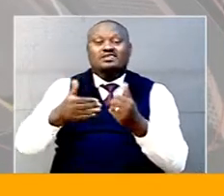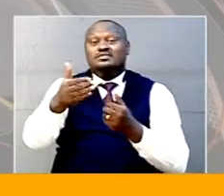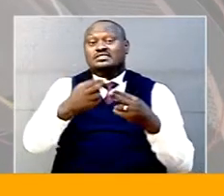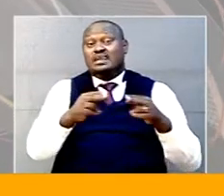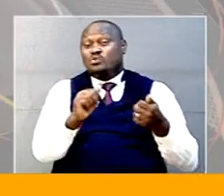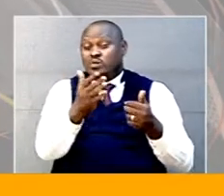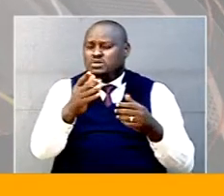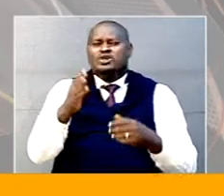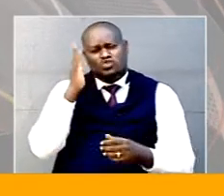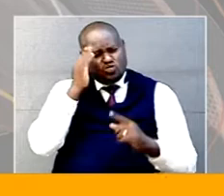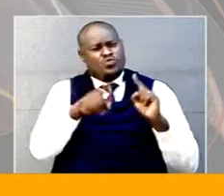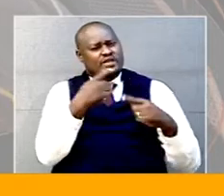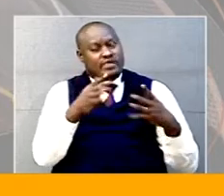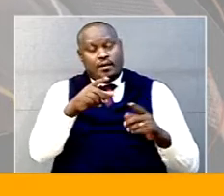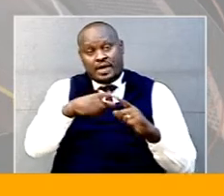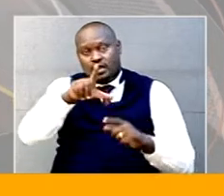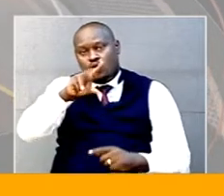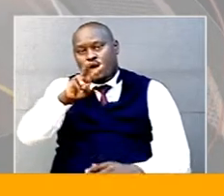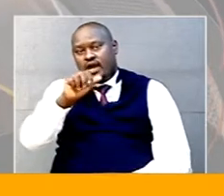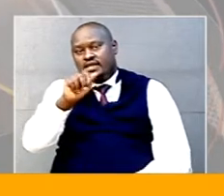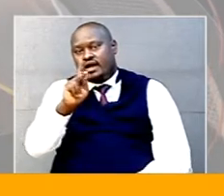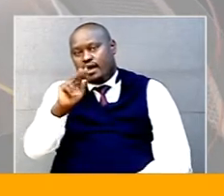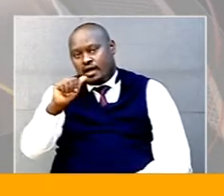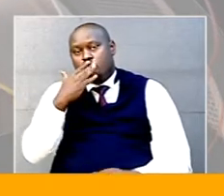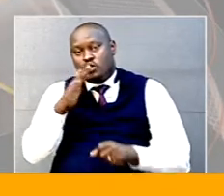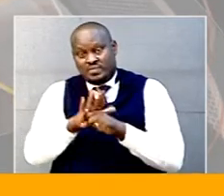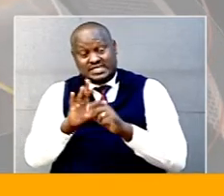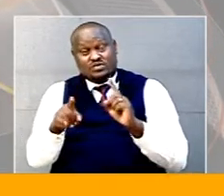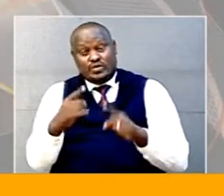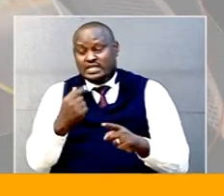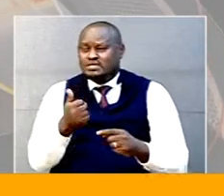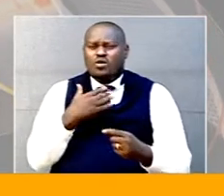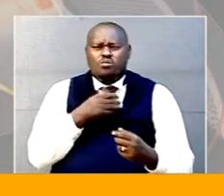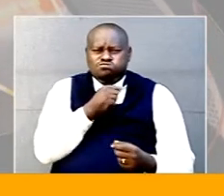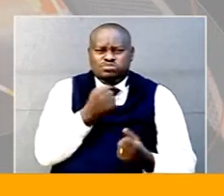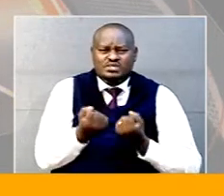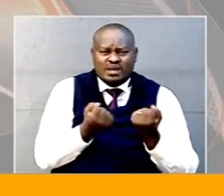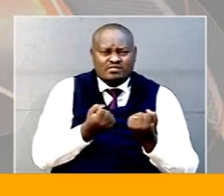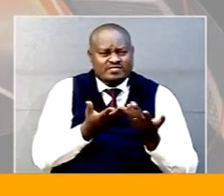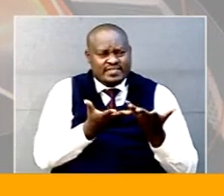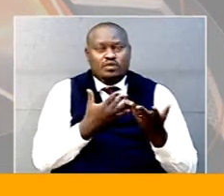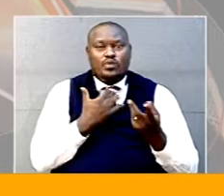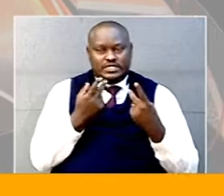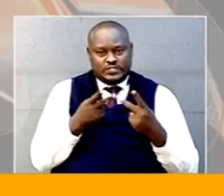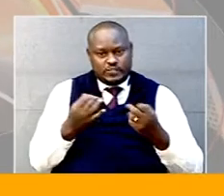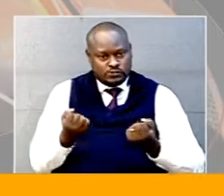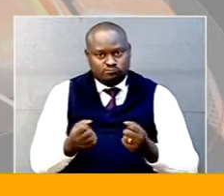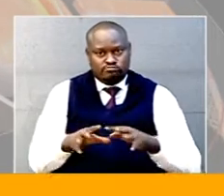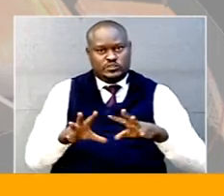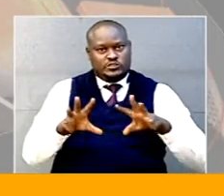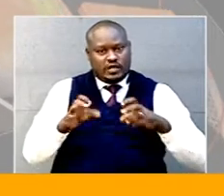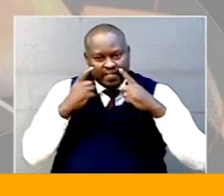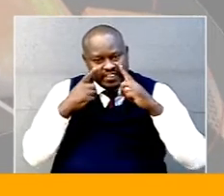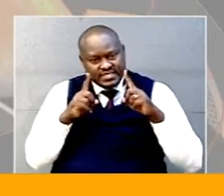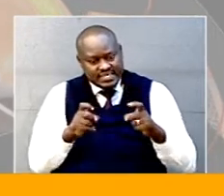already decided, Luakataka promises to impress. Perhaps a reason to test his old machine, Subaru Evo 08, to